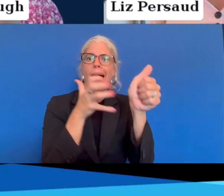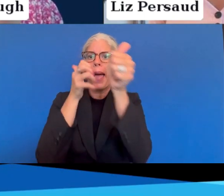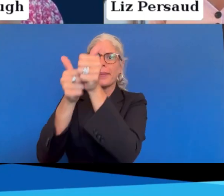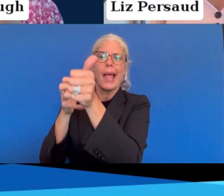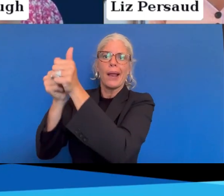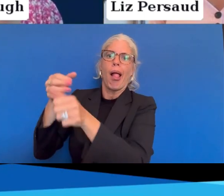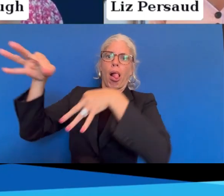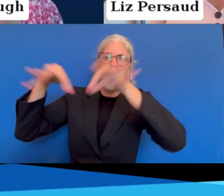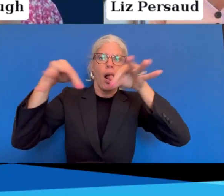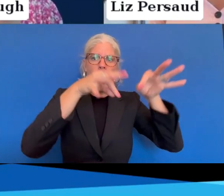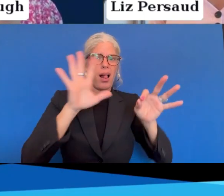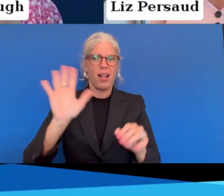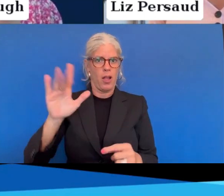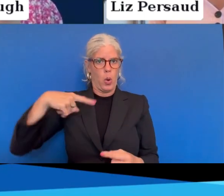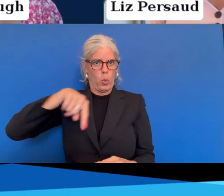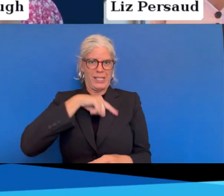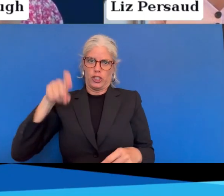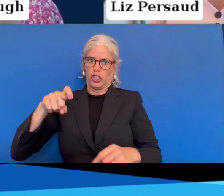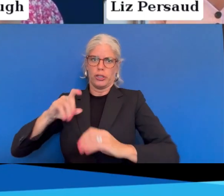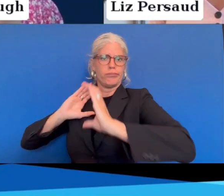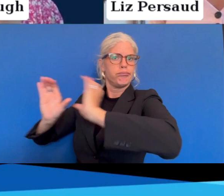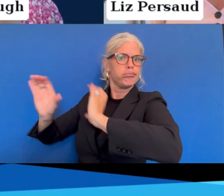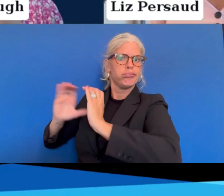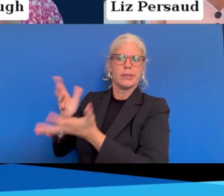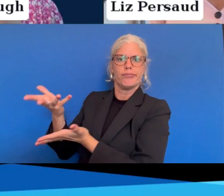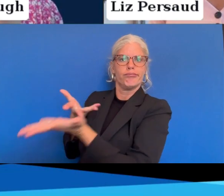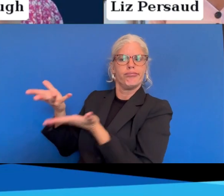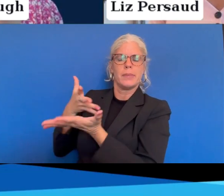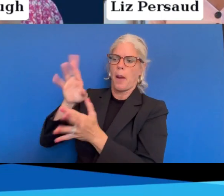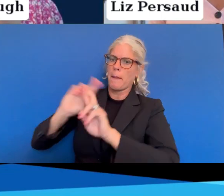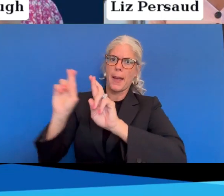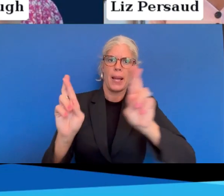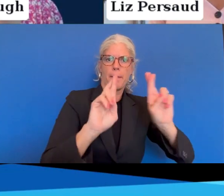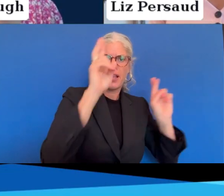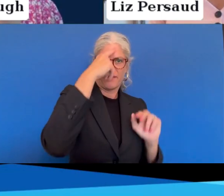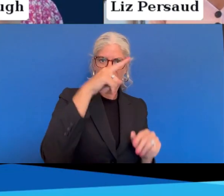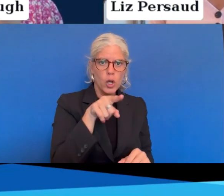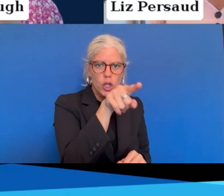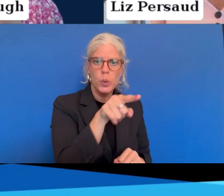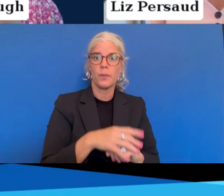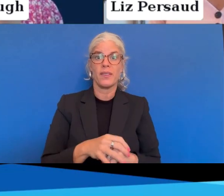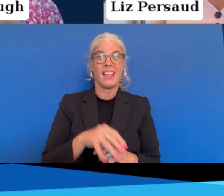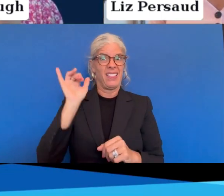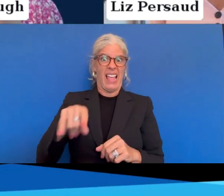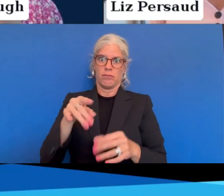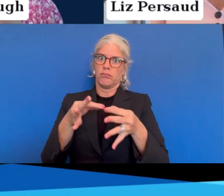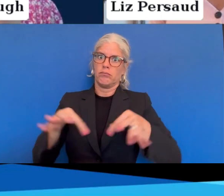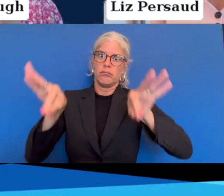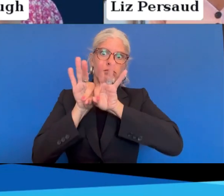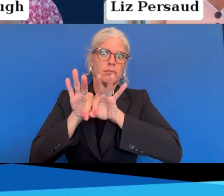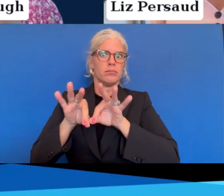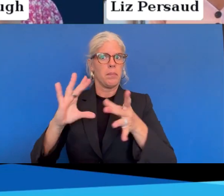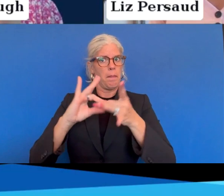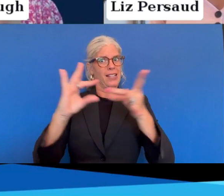around CD-ROMs and telling doctors different things and updating other people. We should be communicating